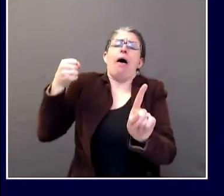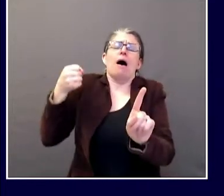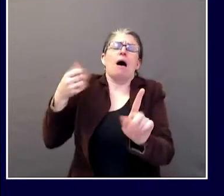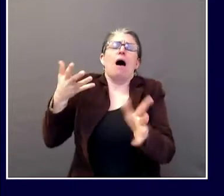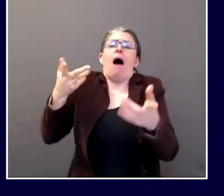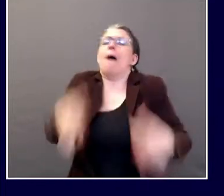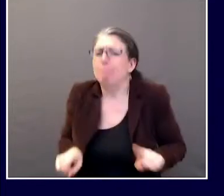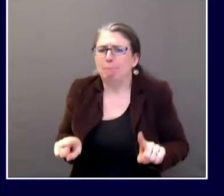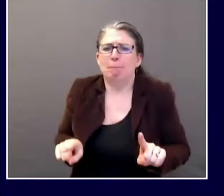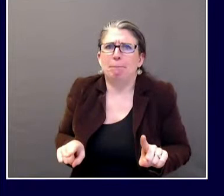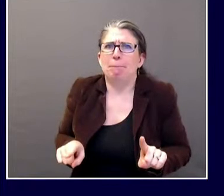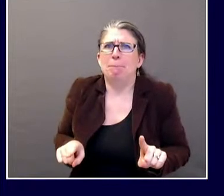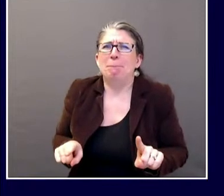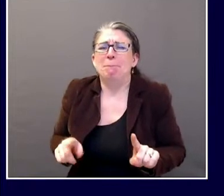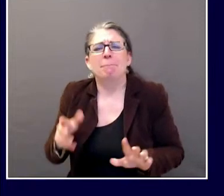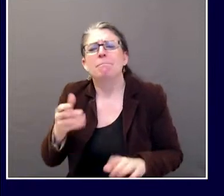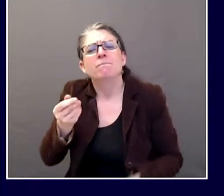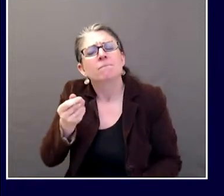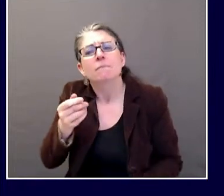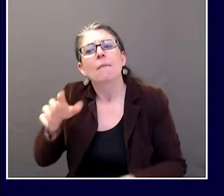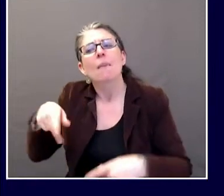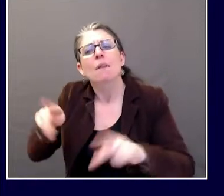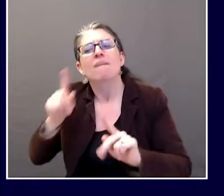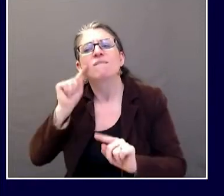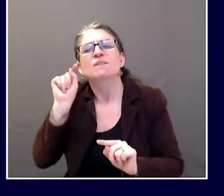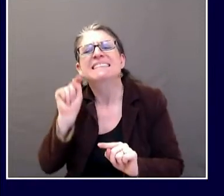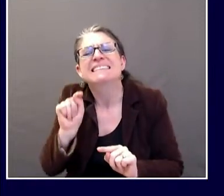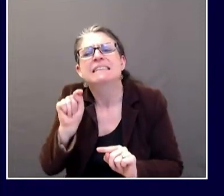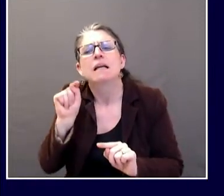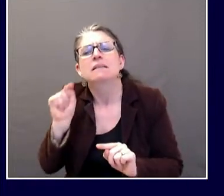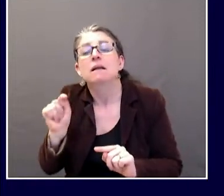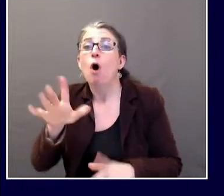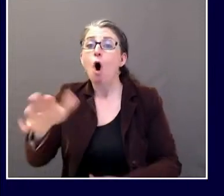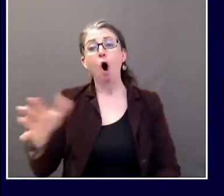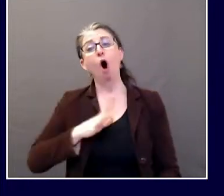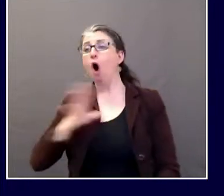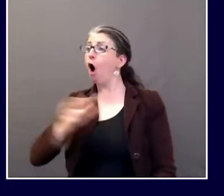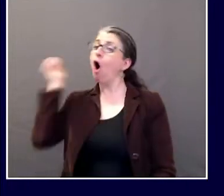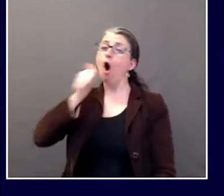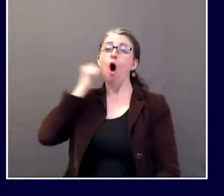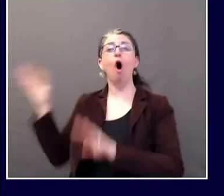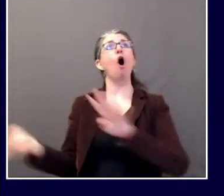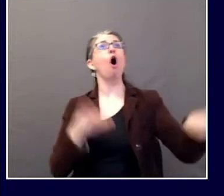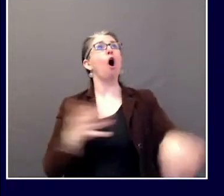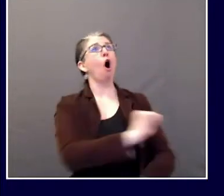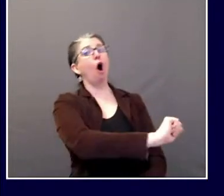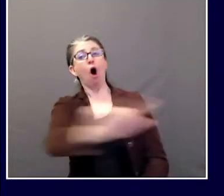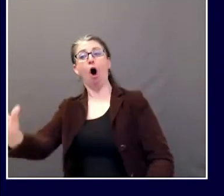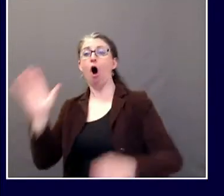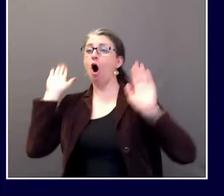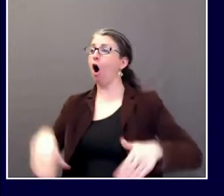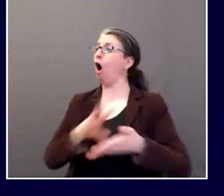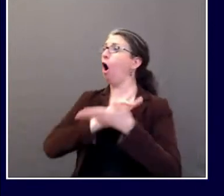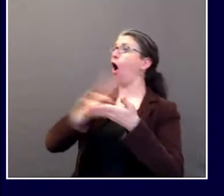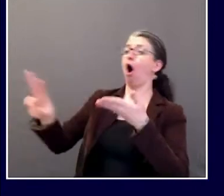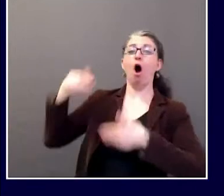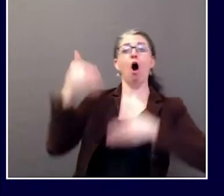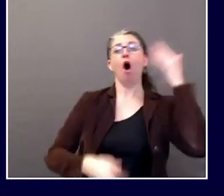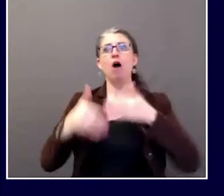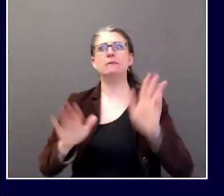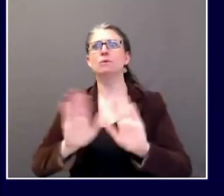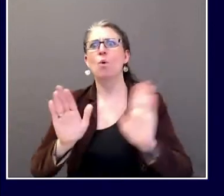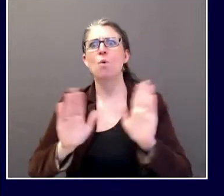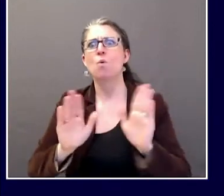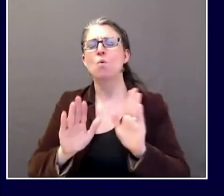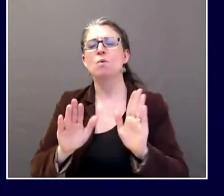sequence. This was not, again, the everyday standard medical practice. This was in recognition that from time to time,